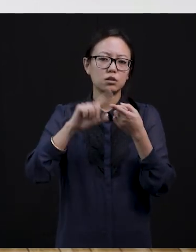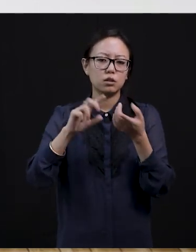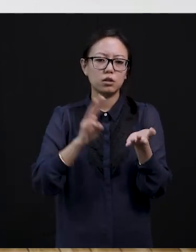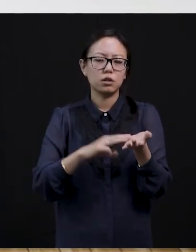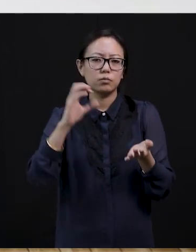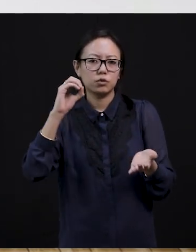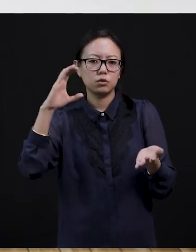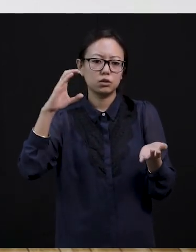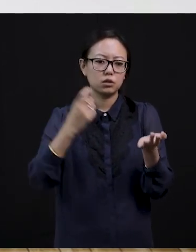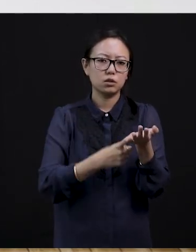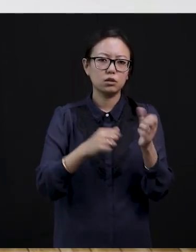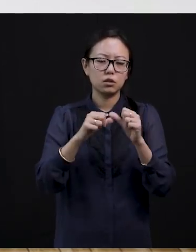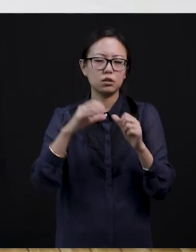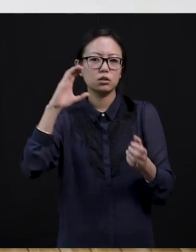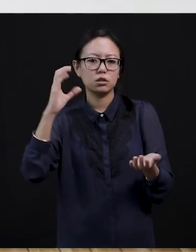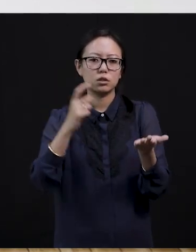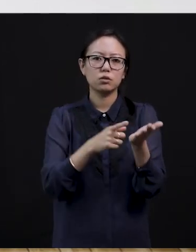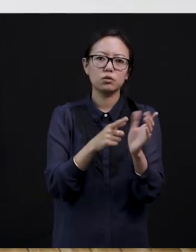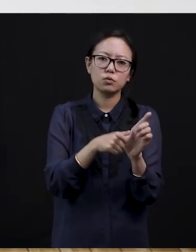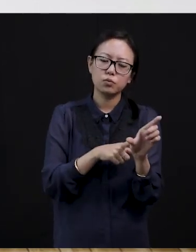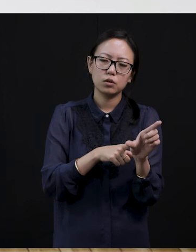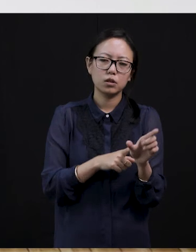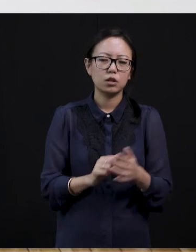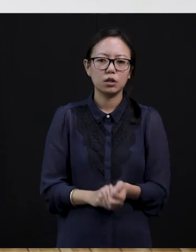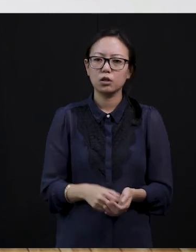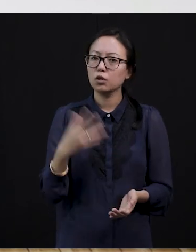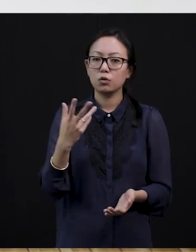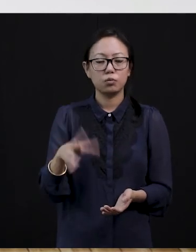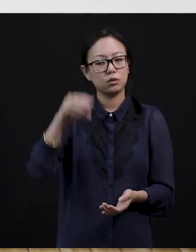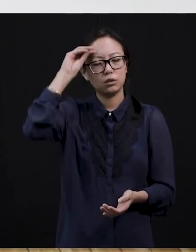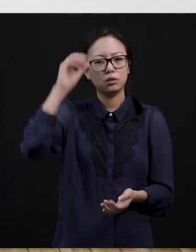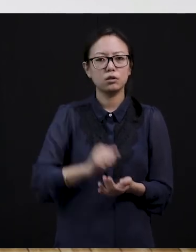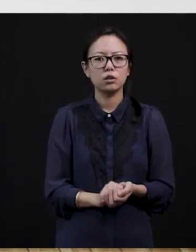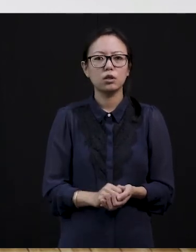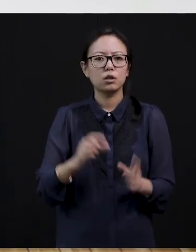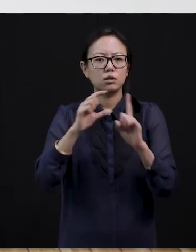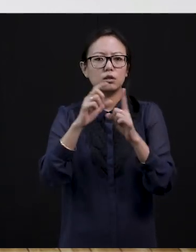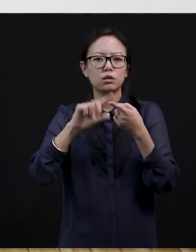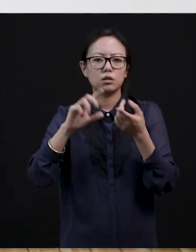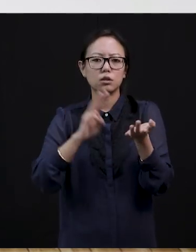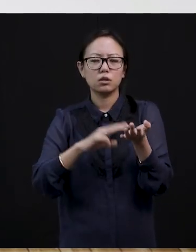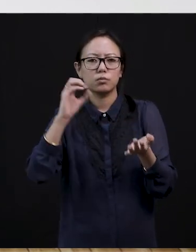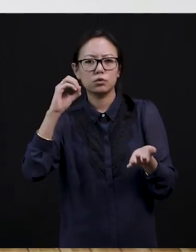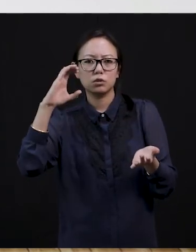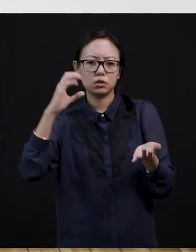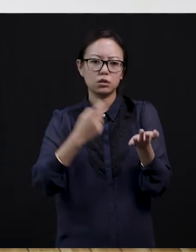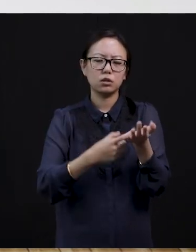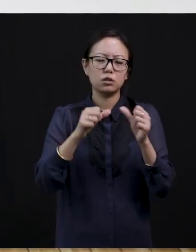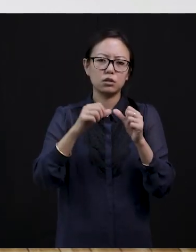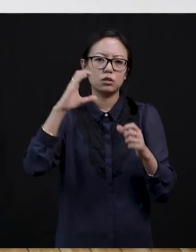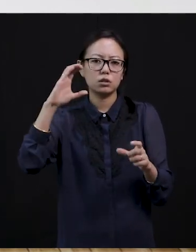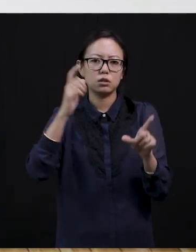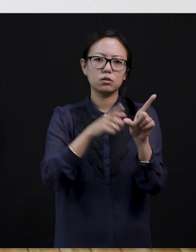has been derived from two Greek words. So what are those words? So the first one was demos